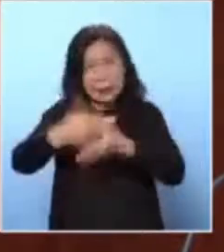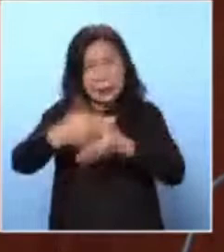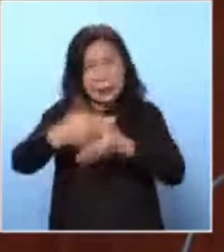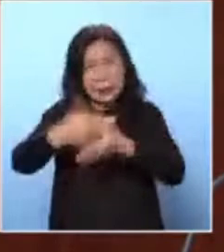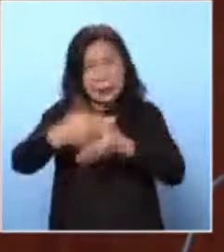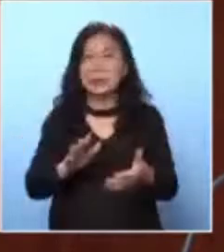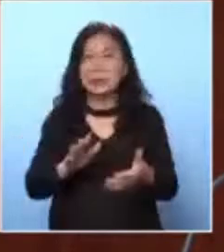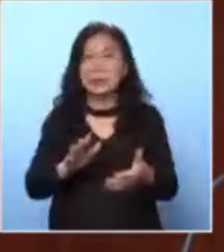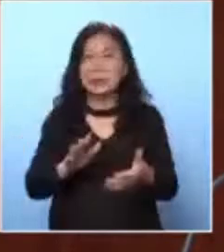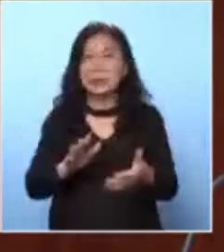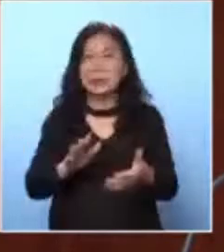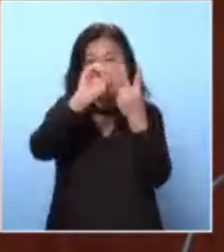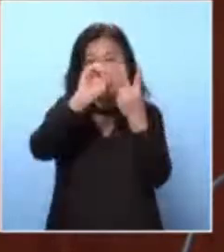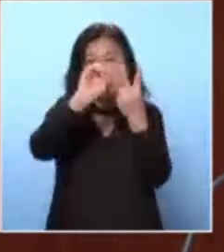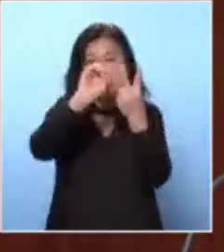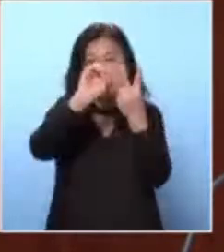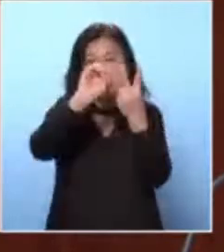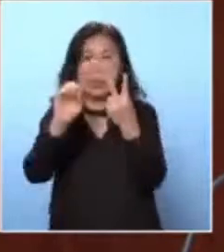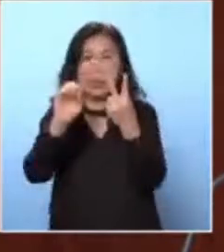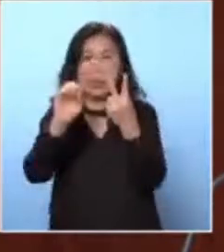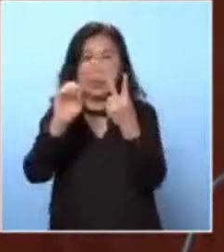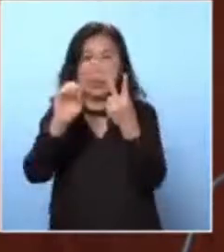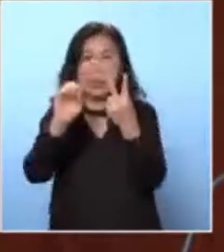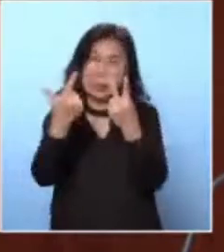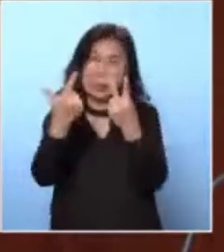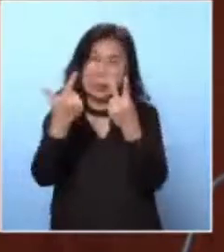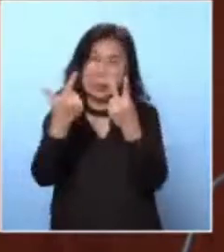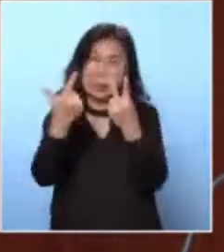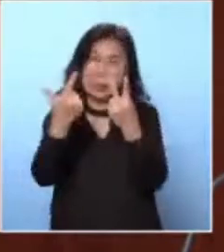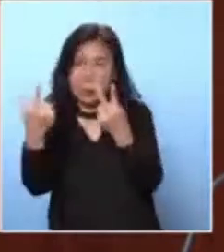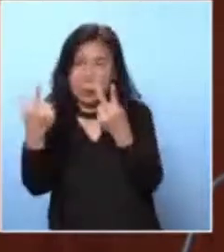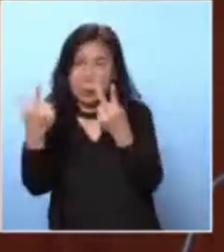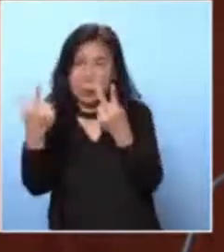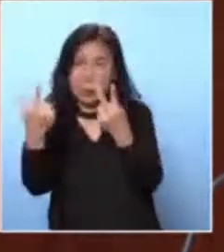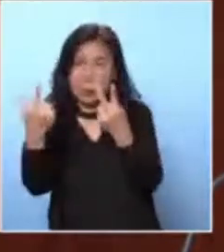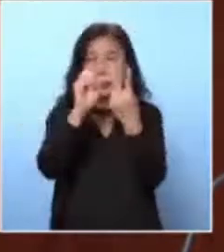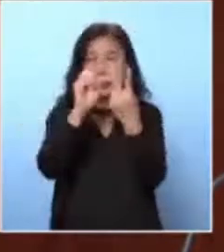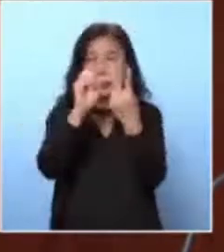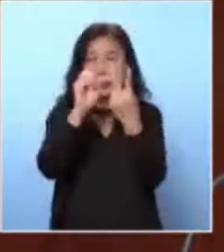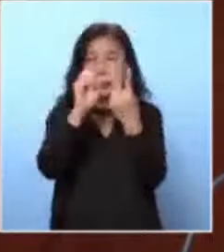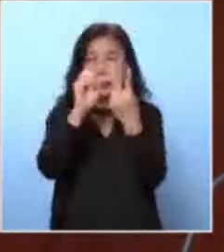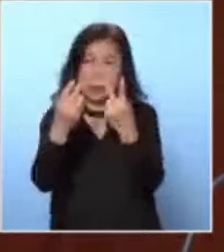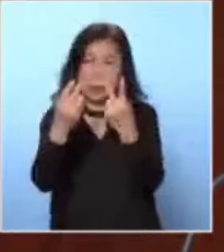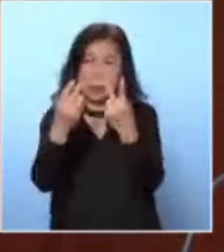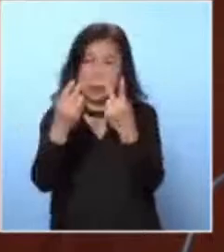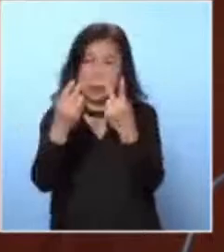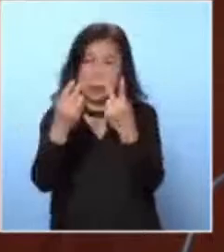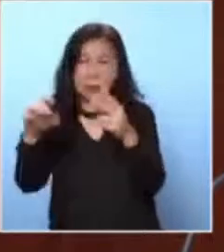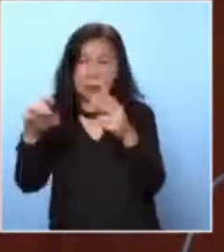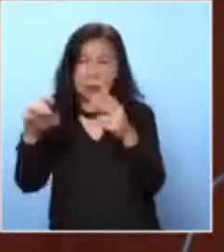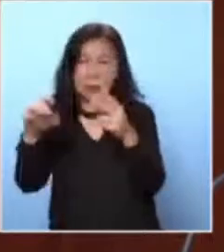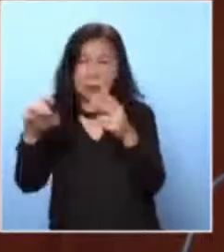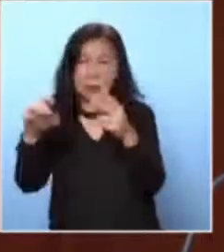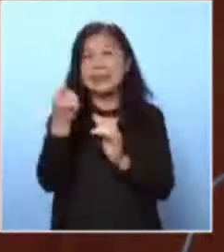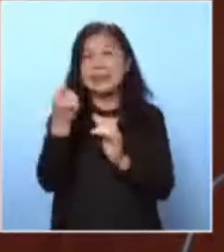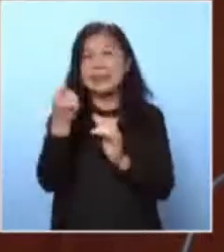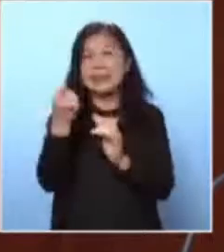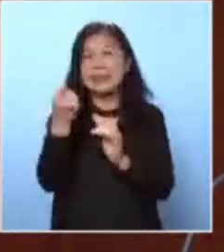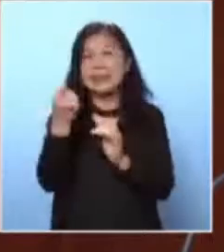to 2028 to 29, total public housing supplied, including LPH, will reach